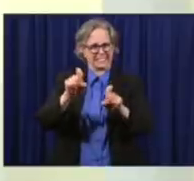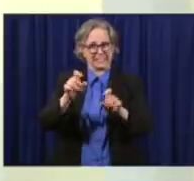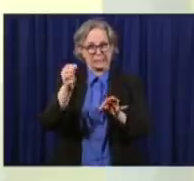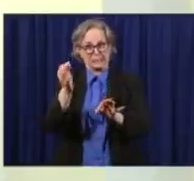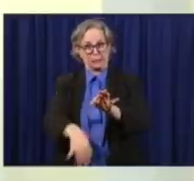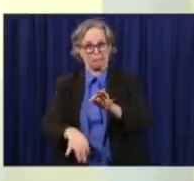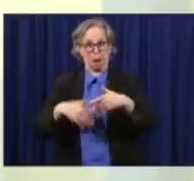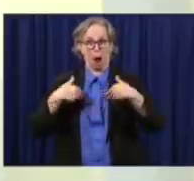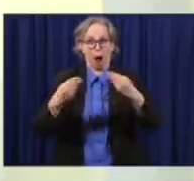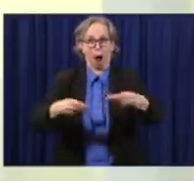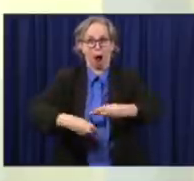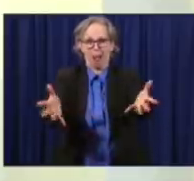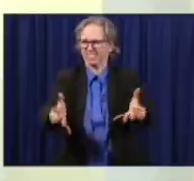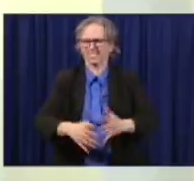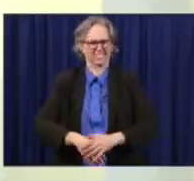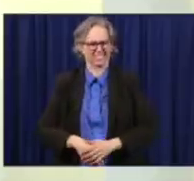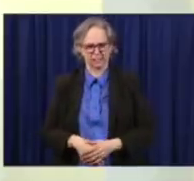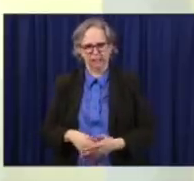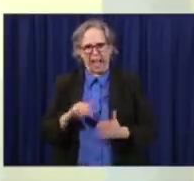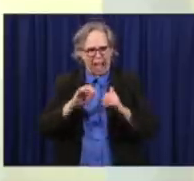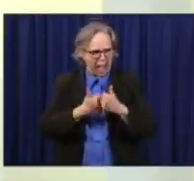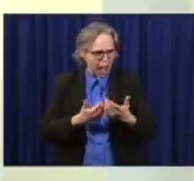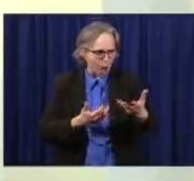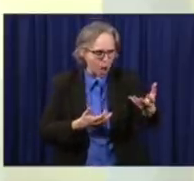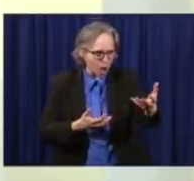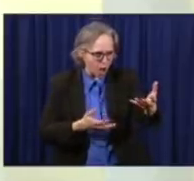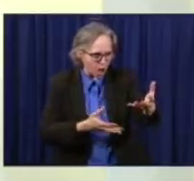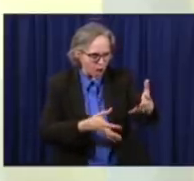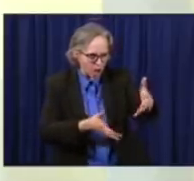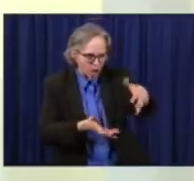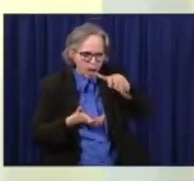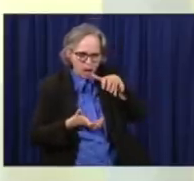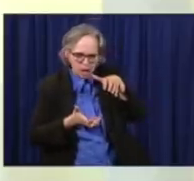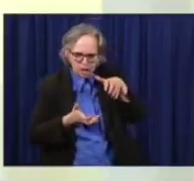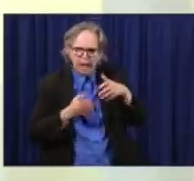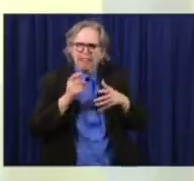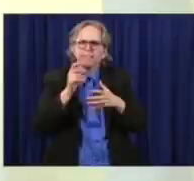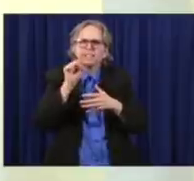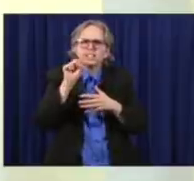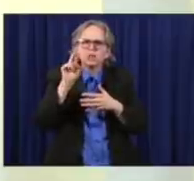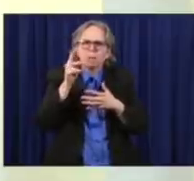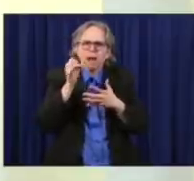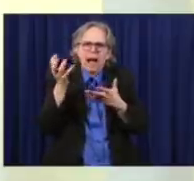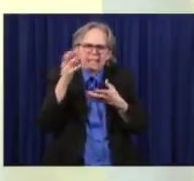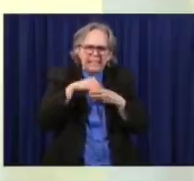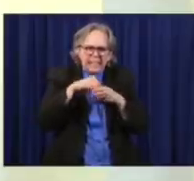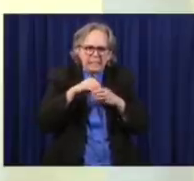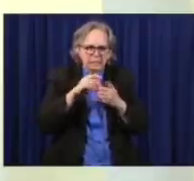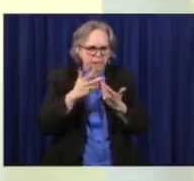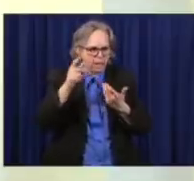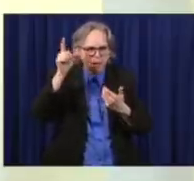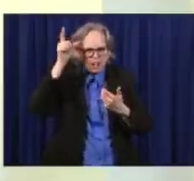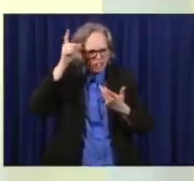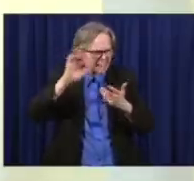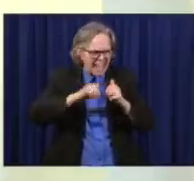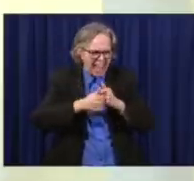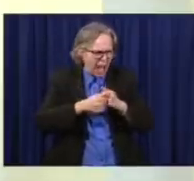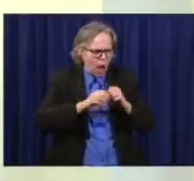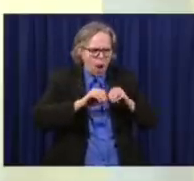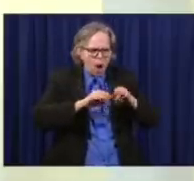short supplies, and it's a huge supply chain of things missing. There's the logistics of getting it to the right places in the